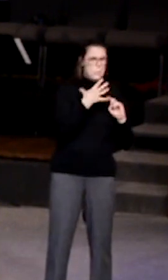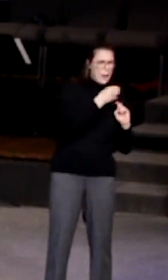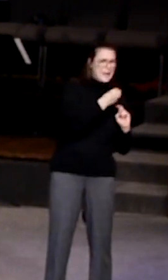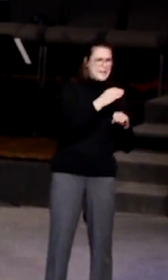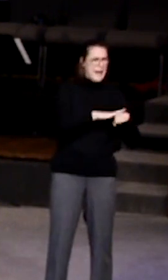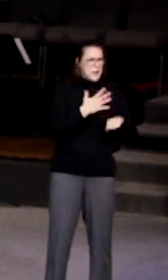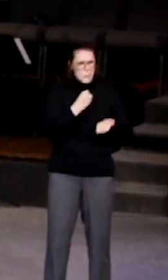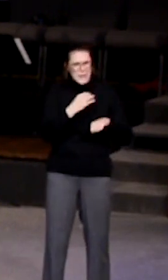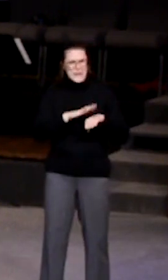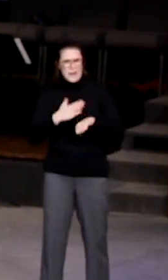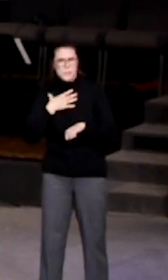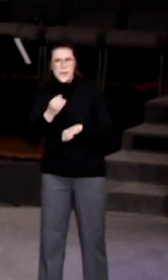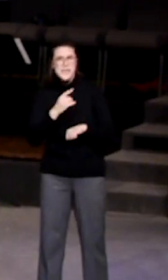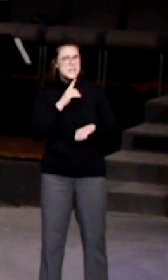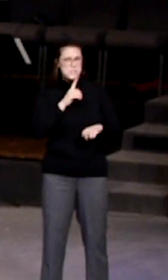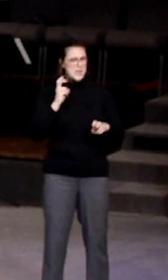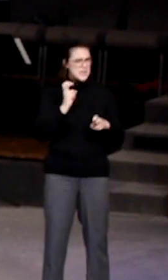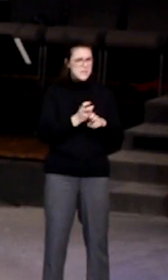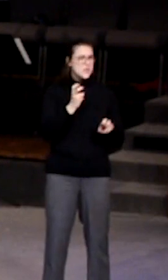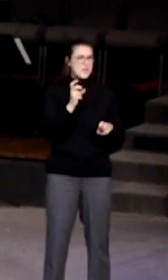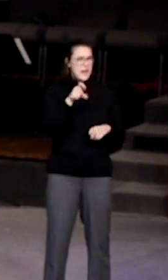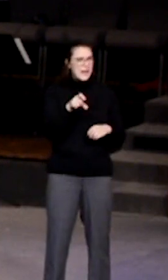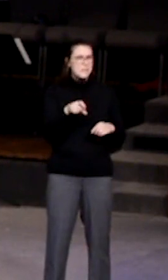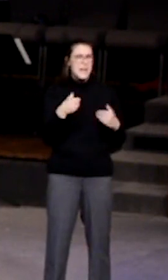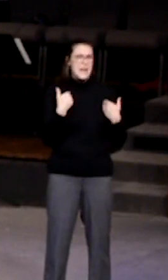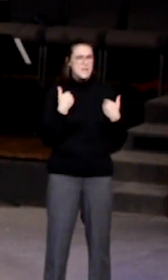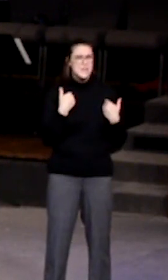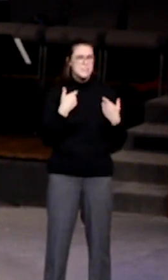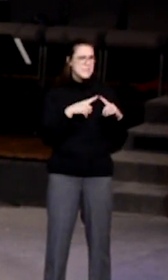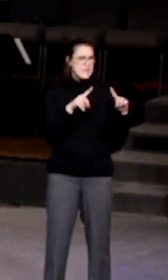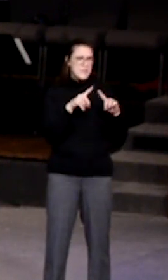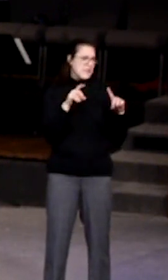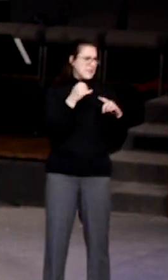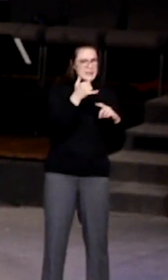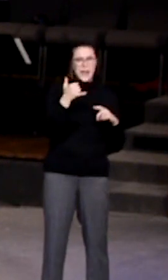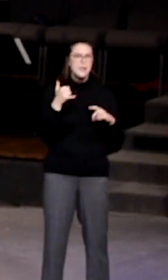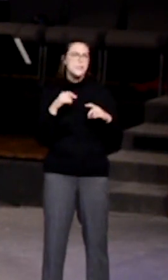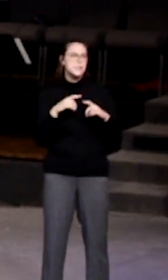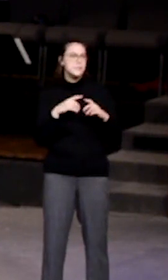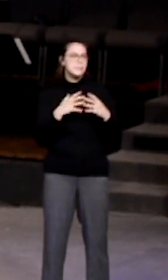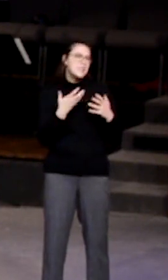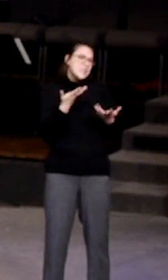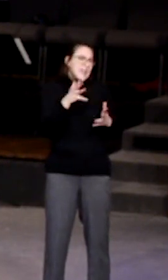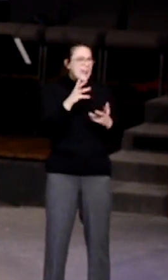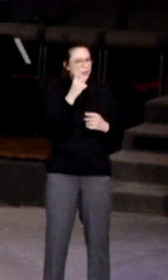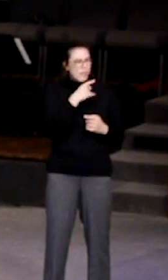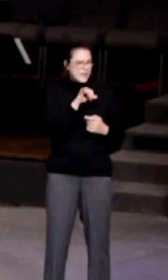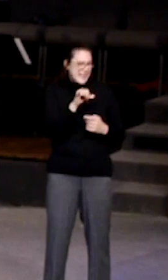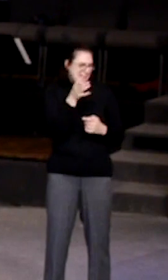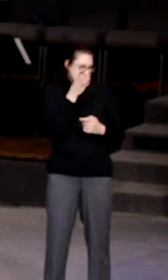white. And so she said, it's very difficult. So she said, I have to put some hues and some yellows. She said, it's probably going to look like the sun, but you'll get the